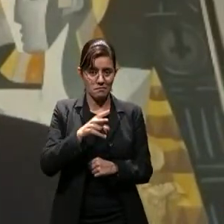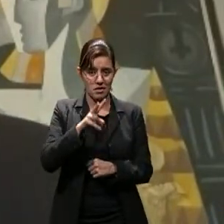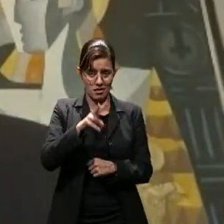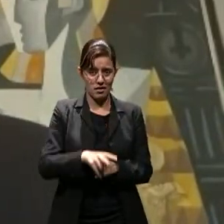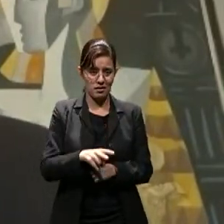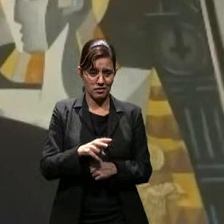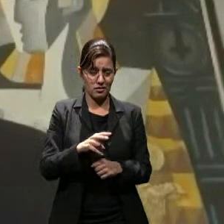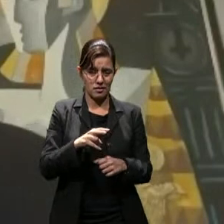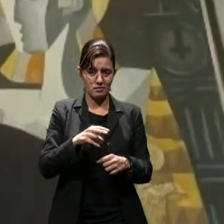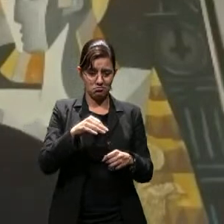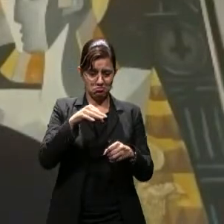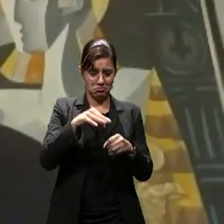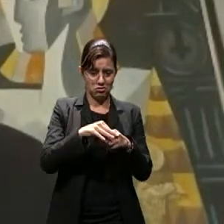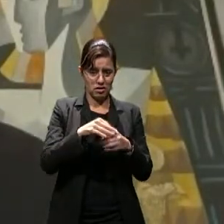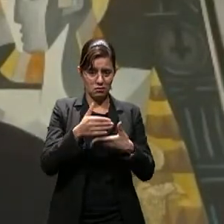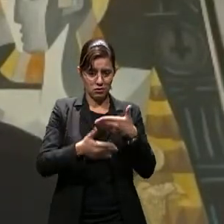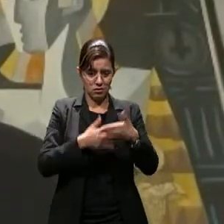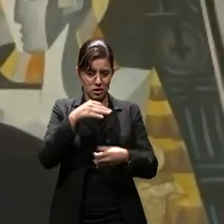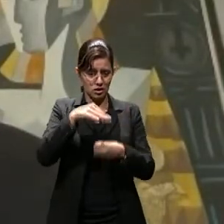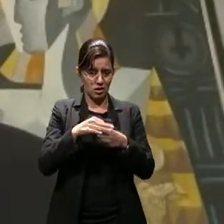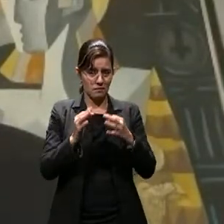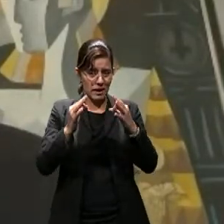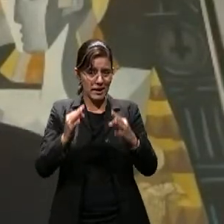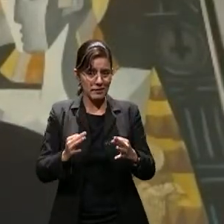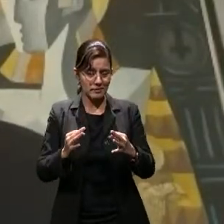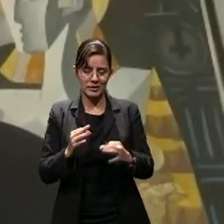want to alter an electoral result.